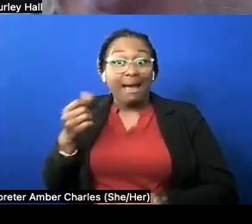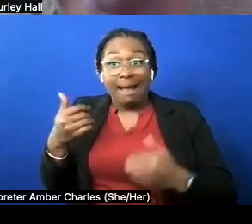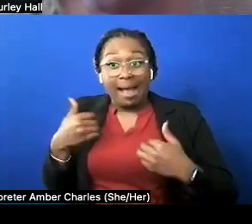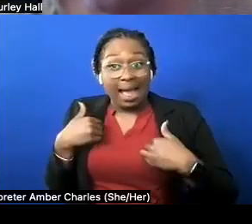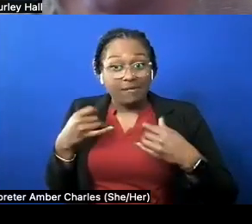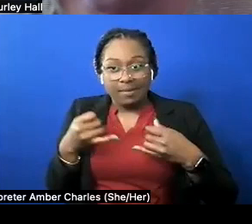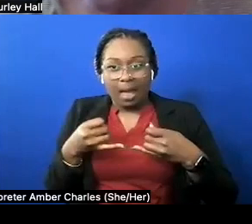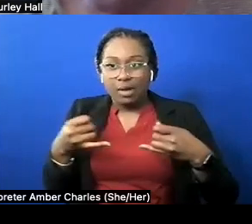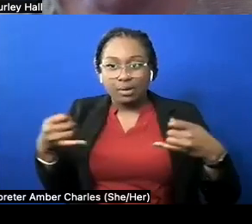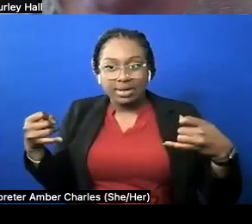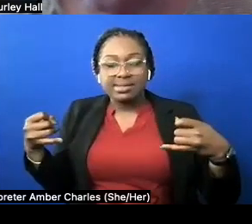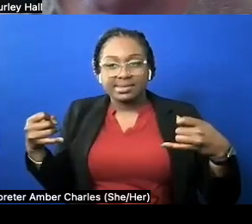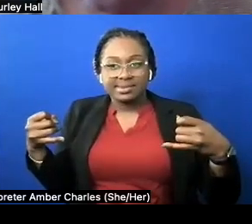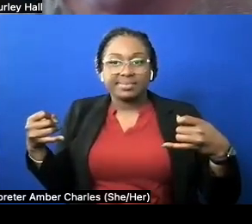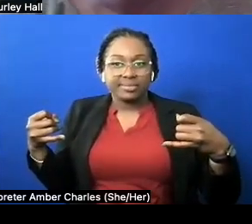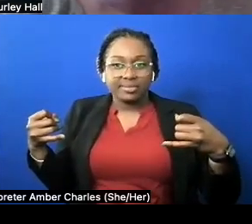And I'm also